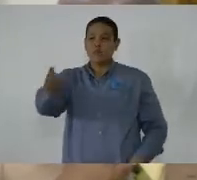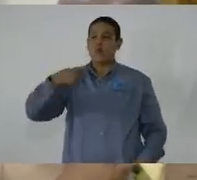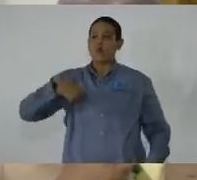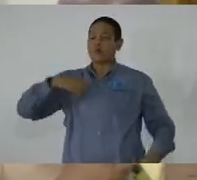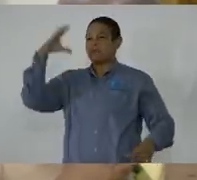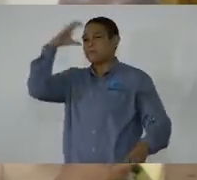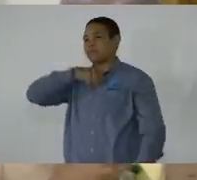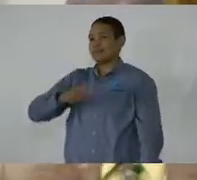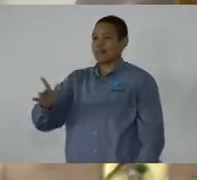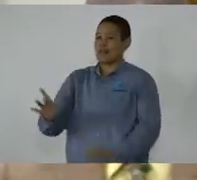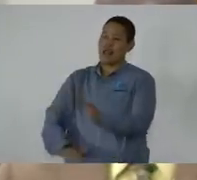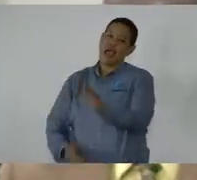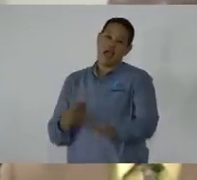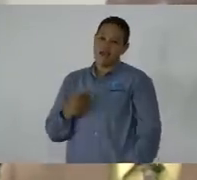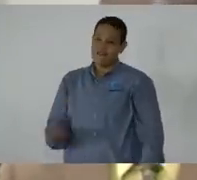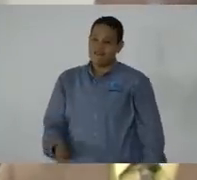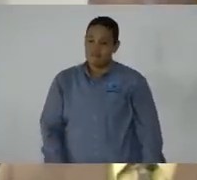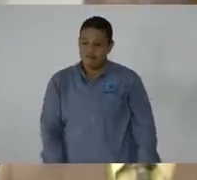lacking.